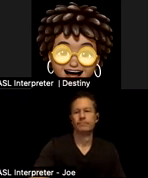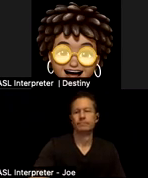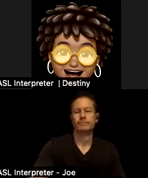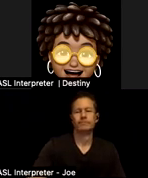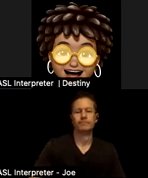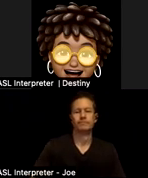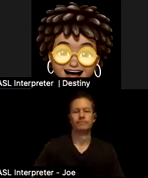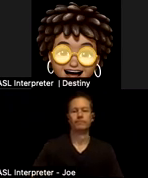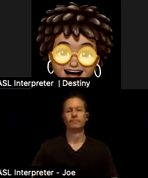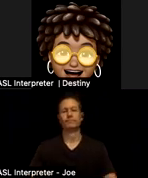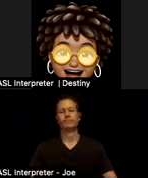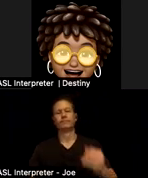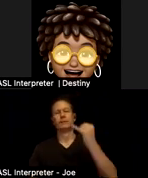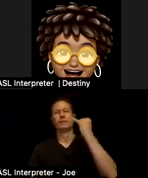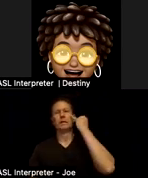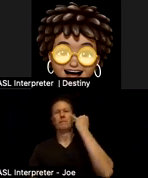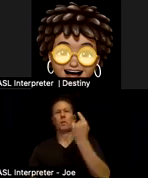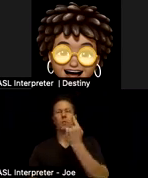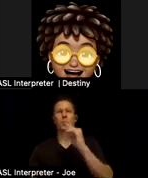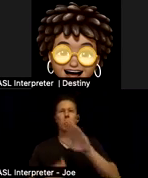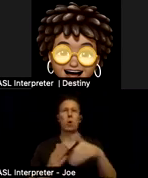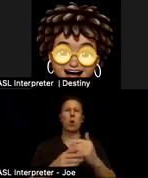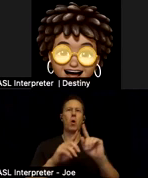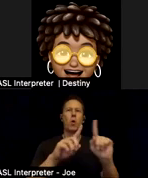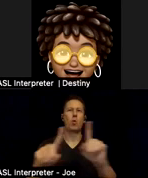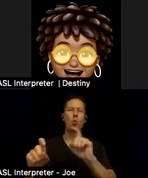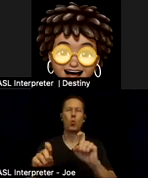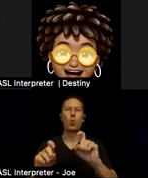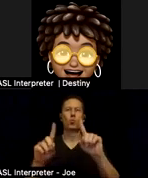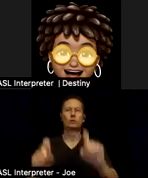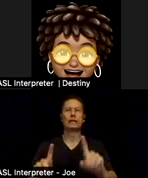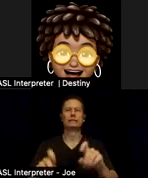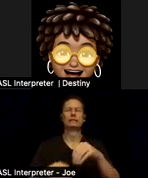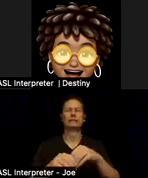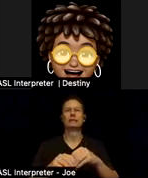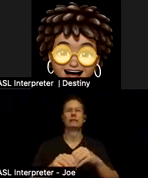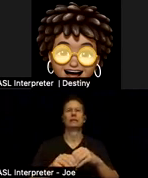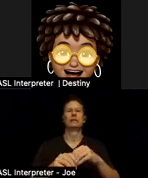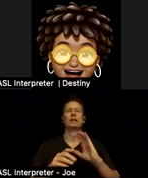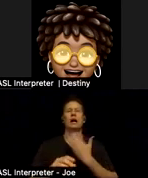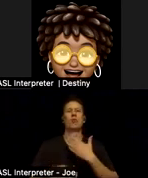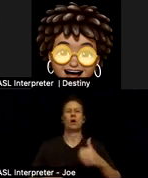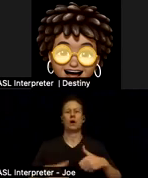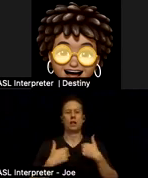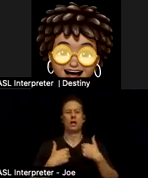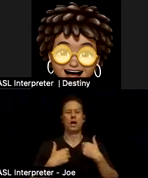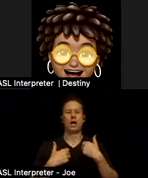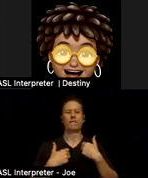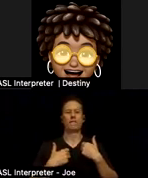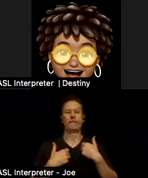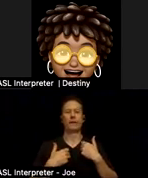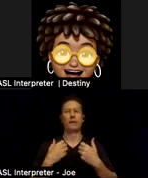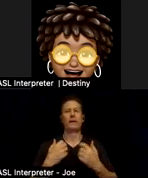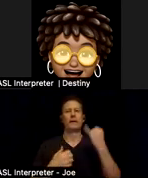If only all quizzes and tests and polls in our life were ones that you basically are given the answer right before